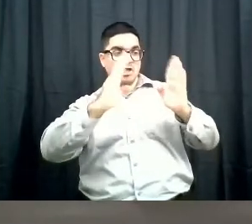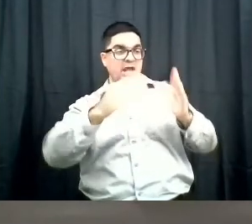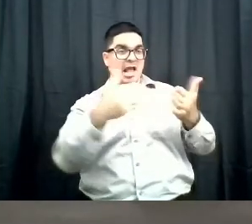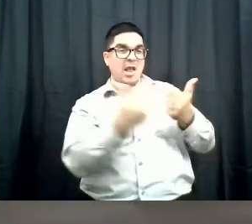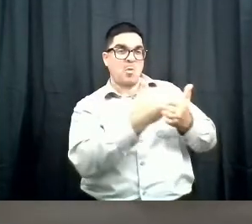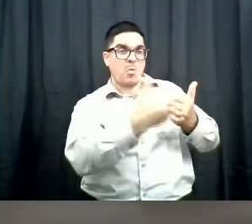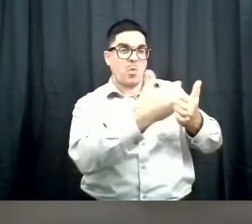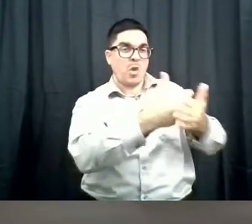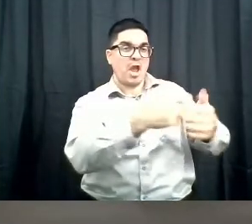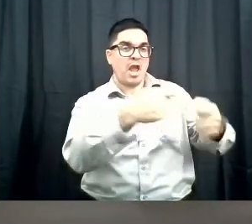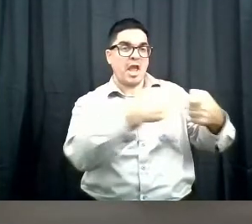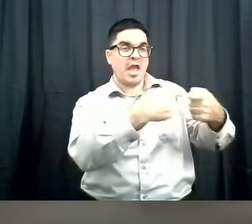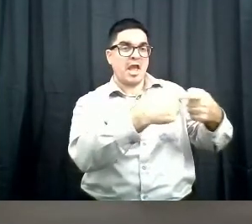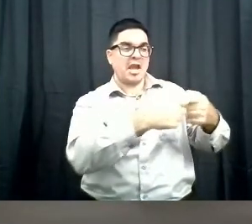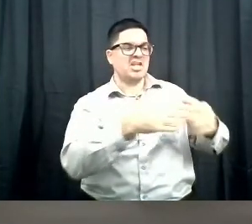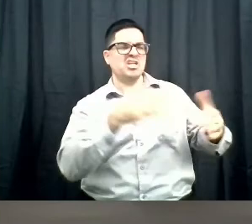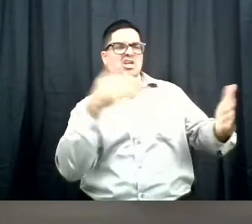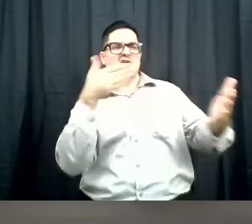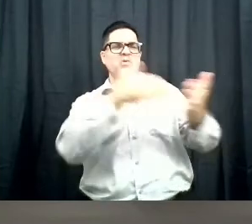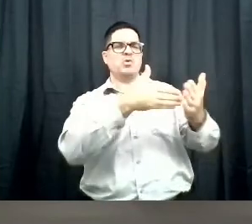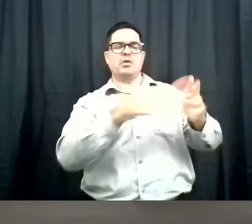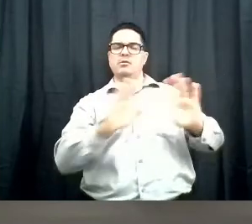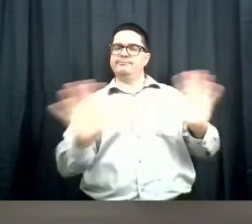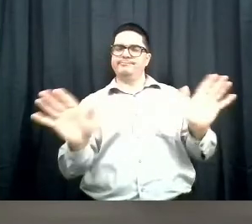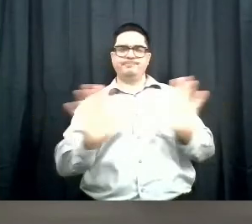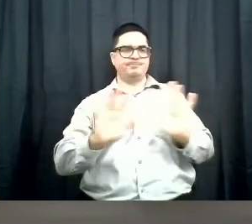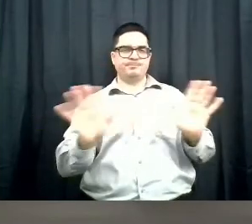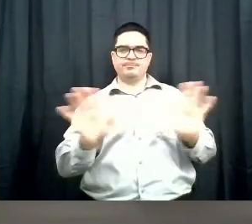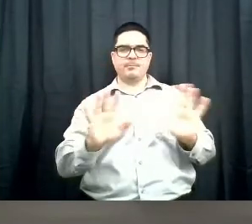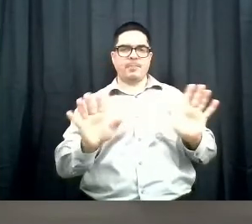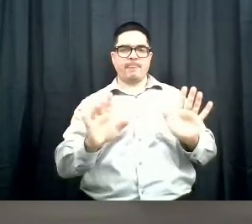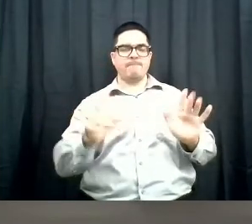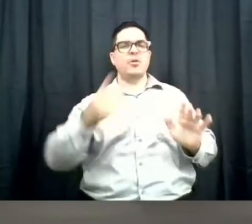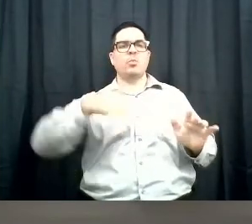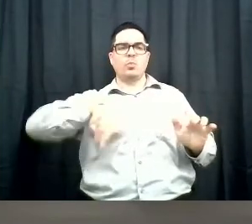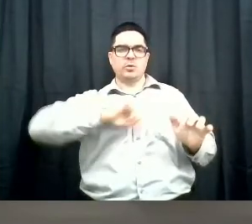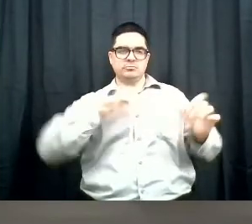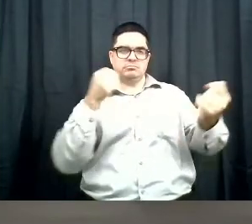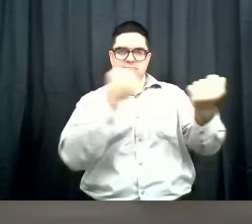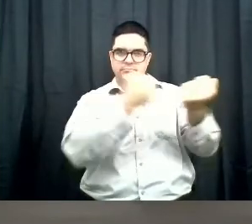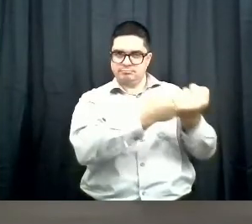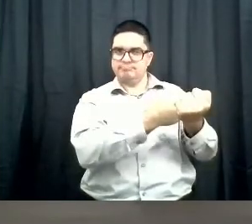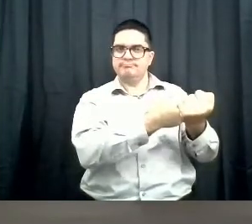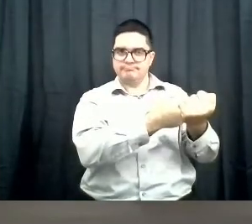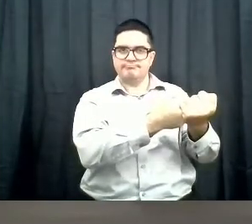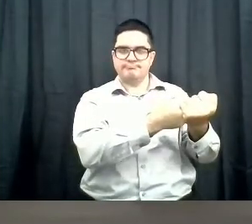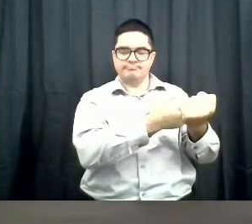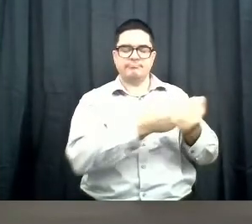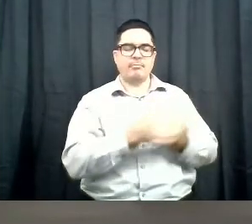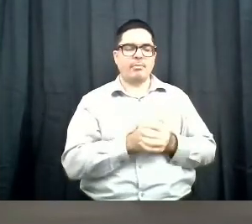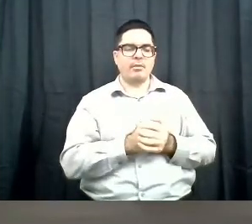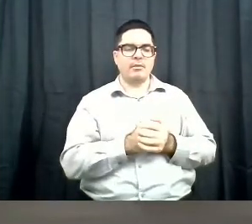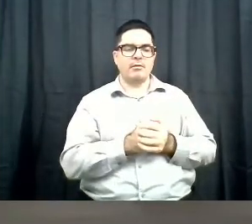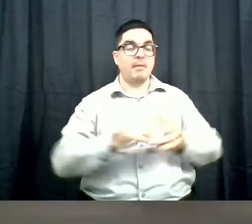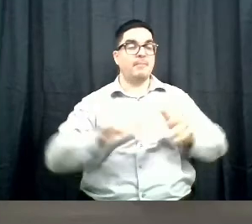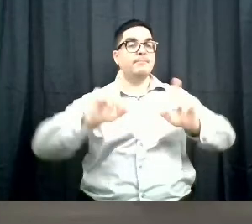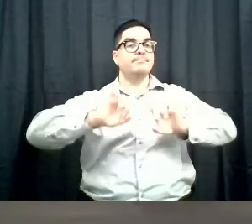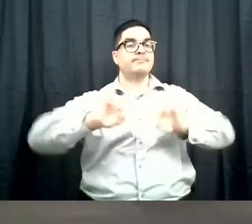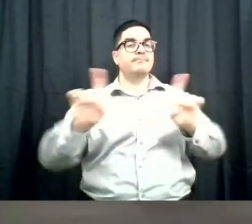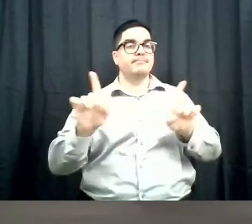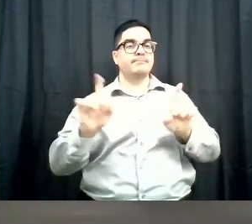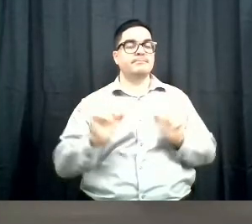board had nothing to do with being anti-renewable. The board is fully supportive of the energy policy of Puerto Rico. However,